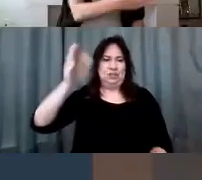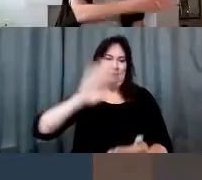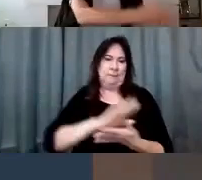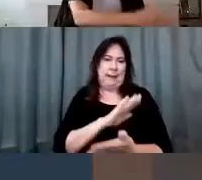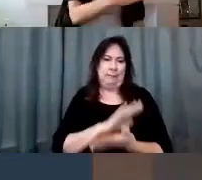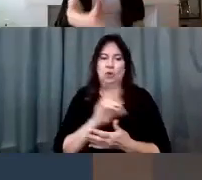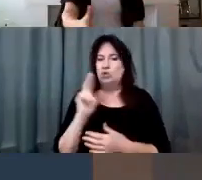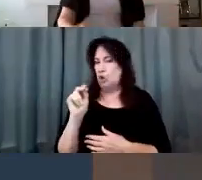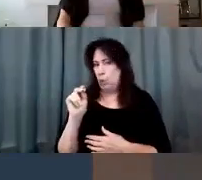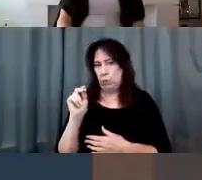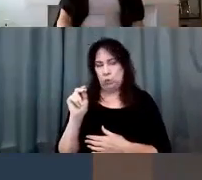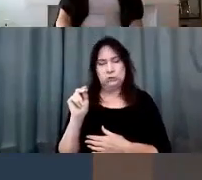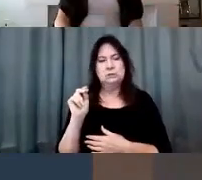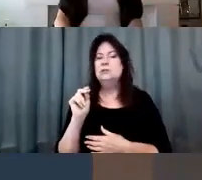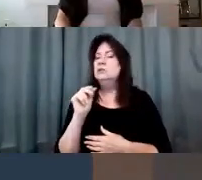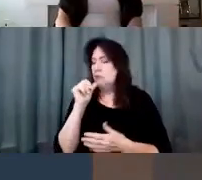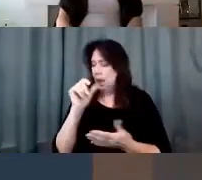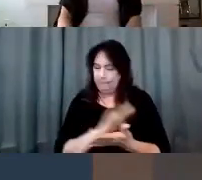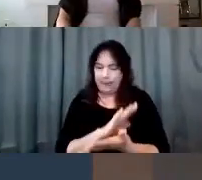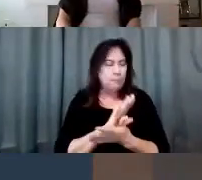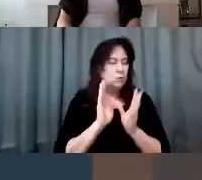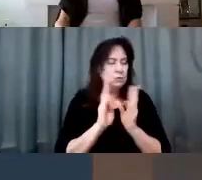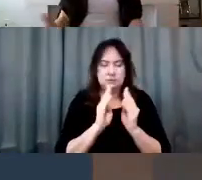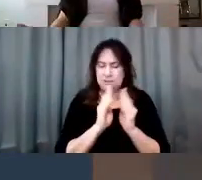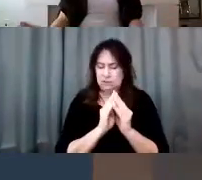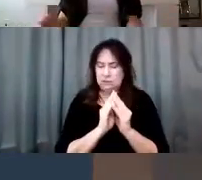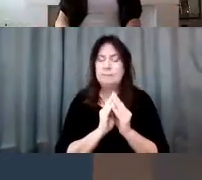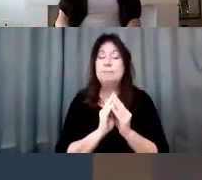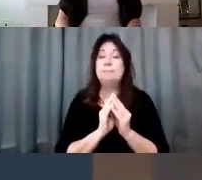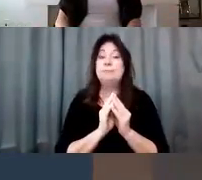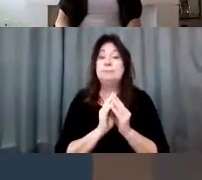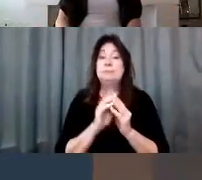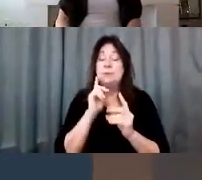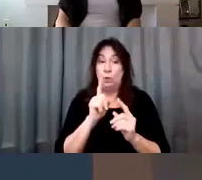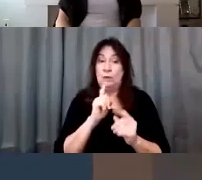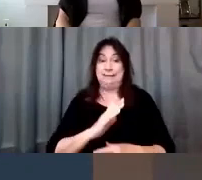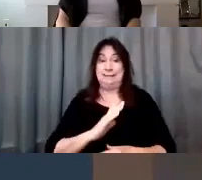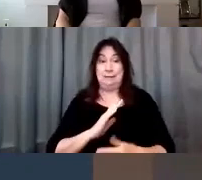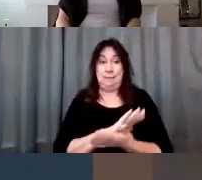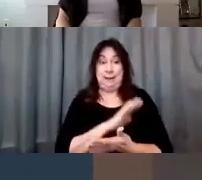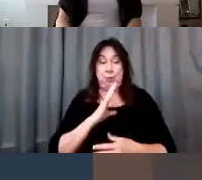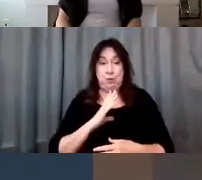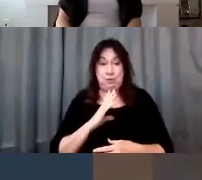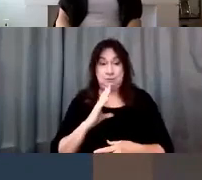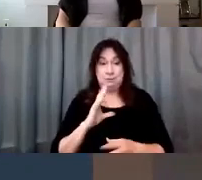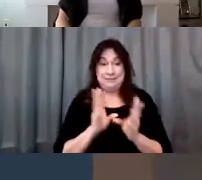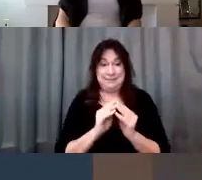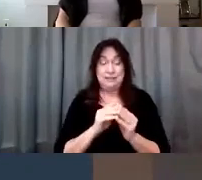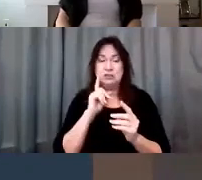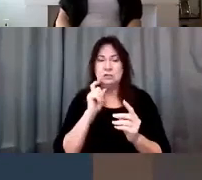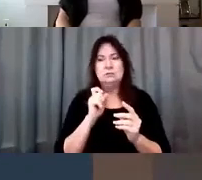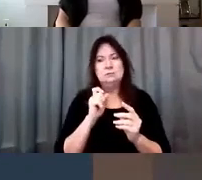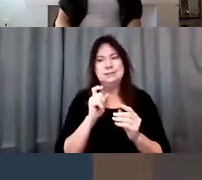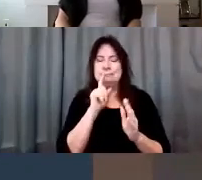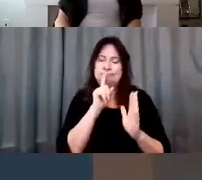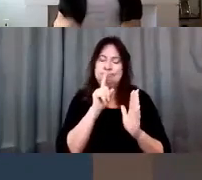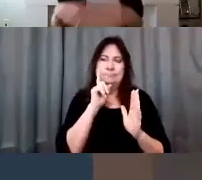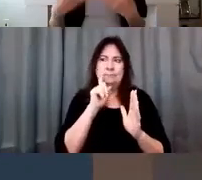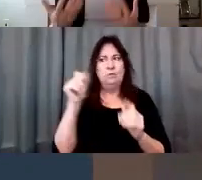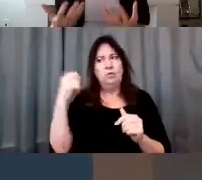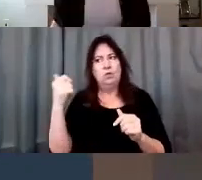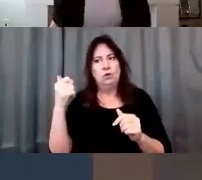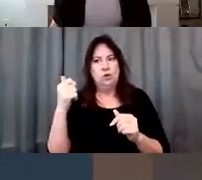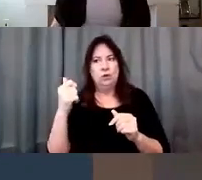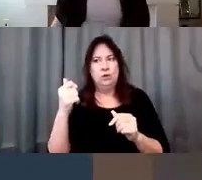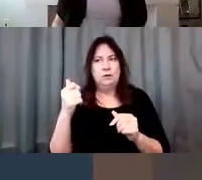not intended to be a paper session. When it is, it actually kind of undercuts for attendees the